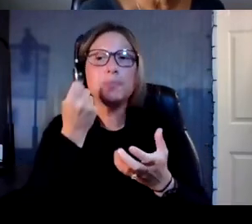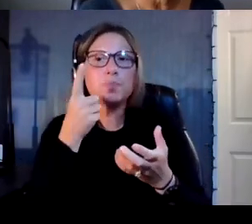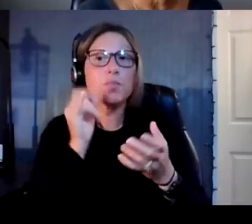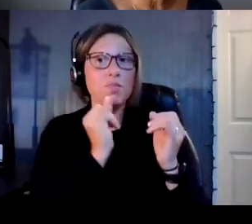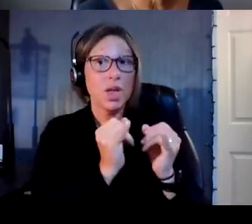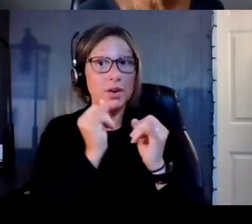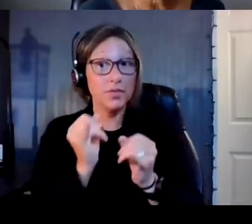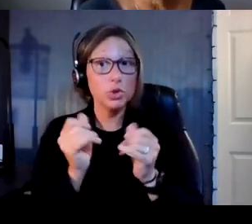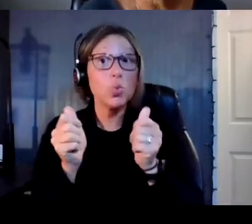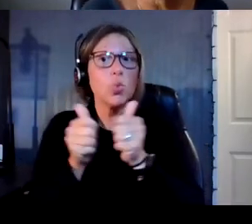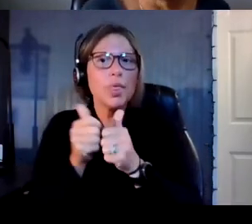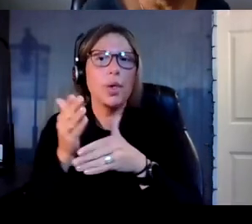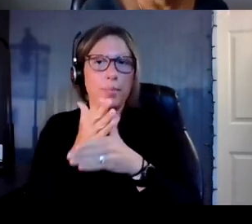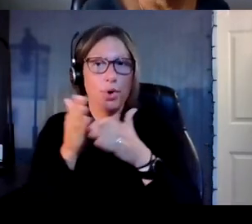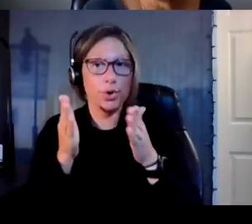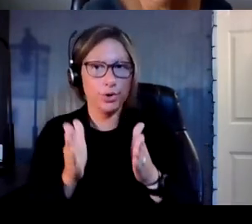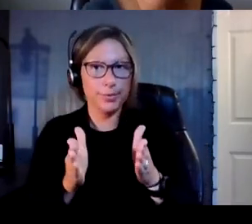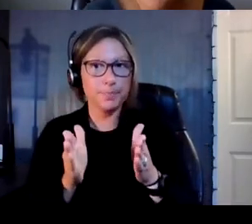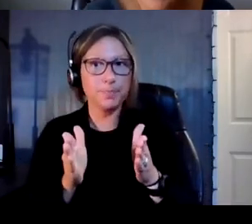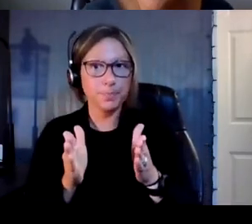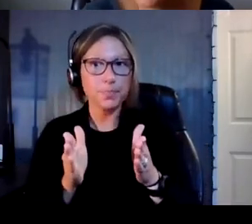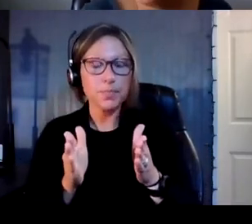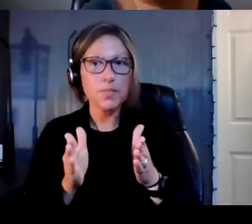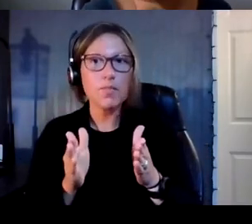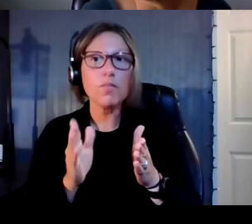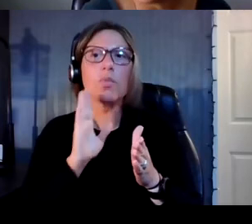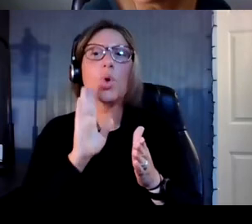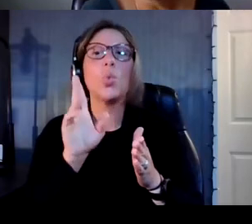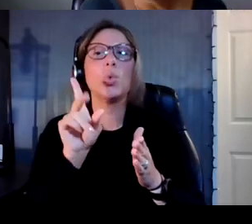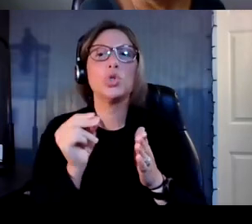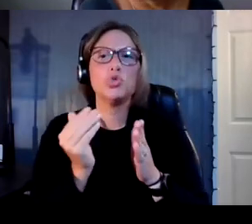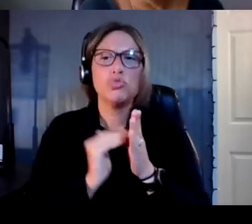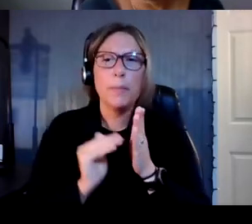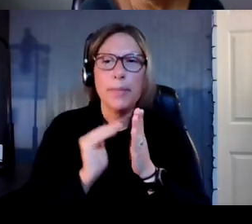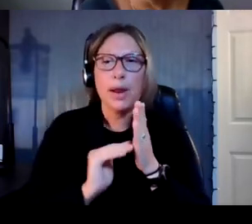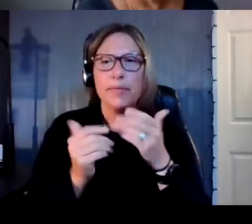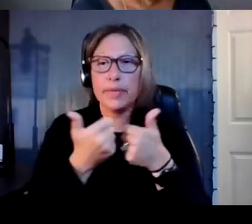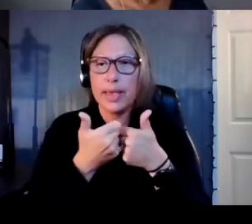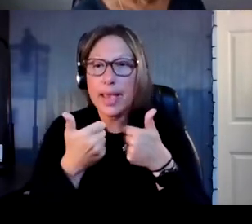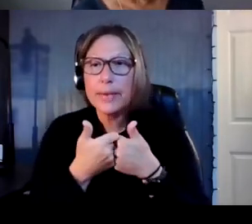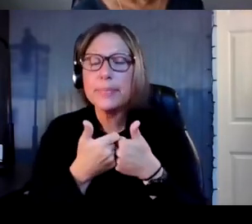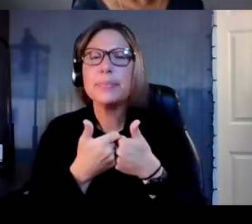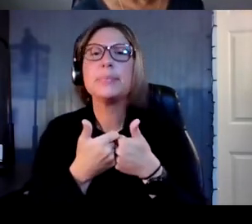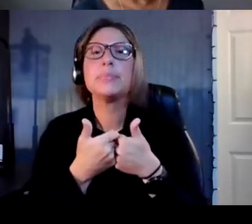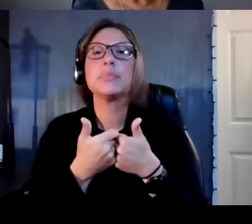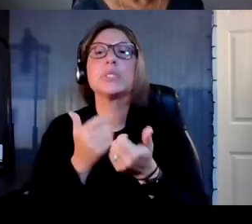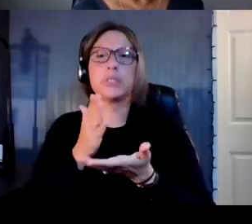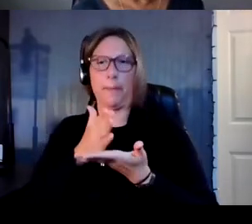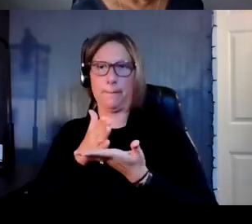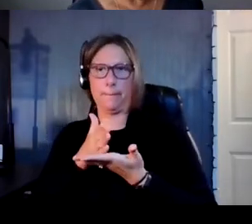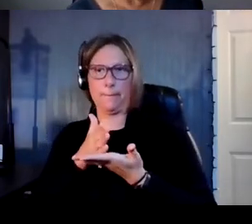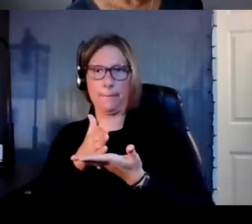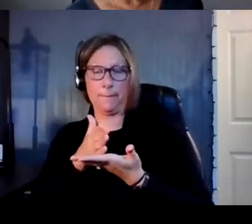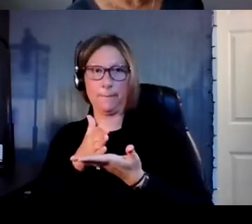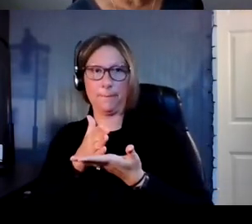And we're going to do those repetitive games or things, and then we're going to stop. And we're